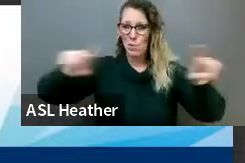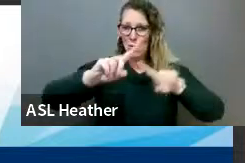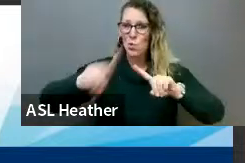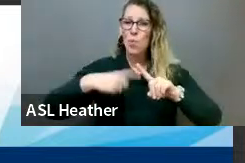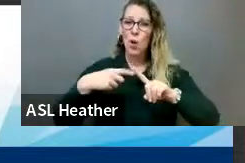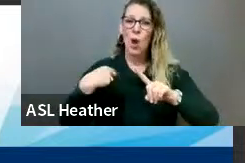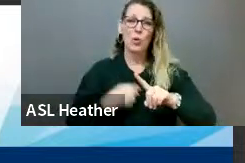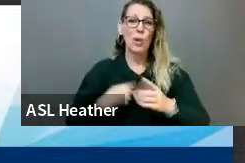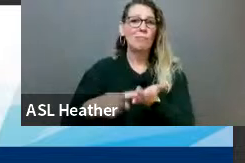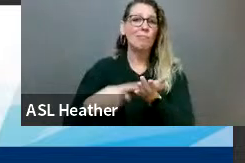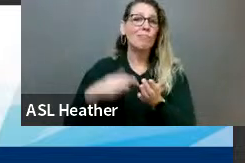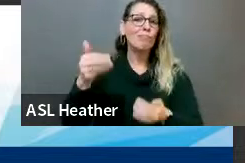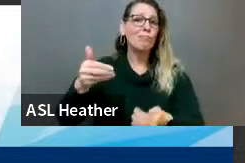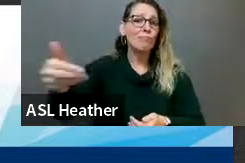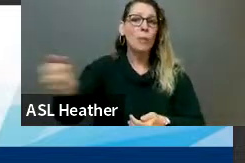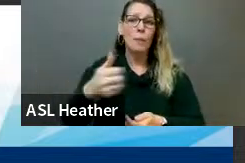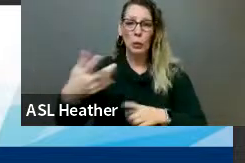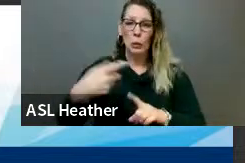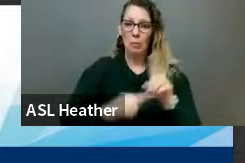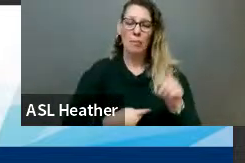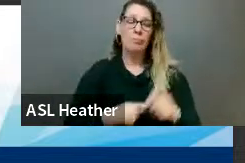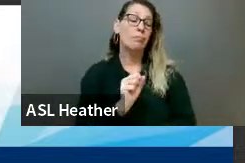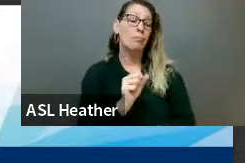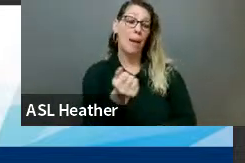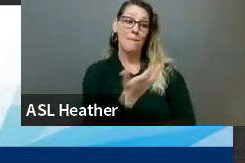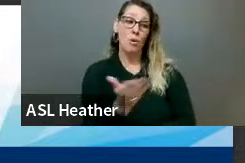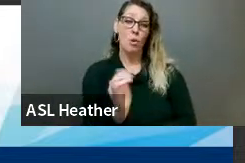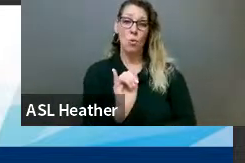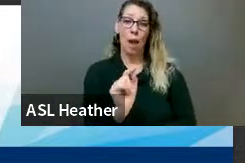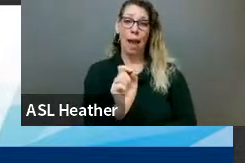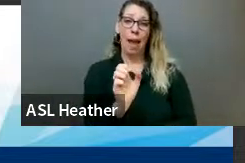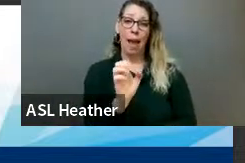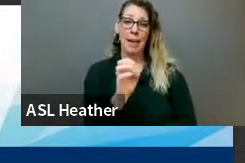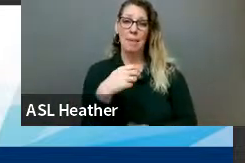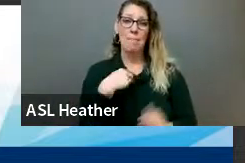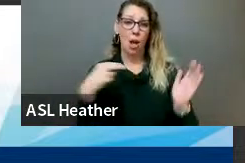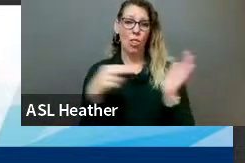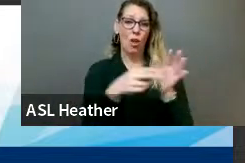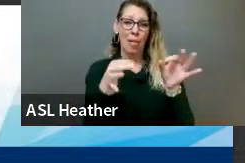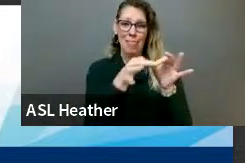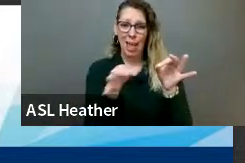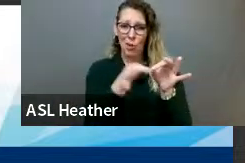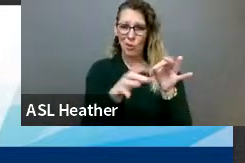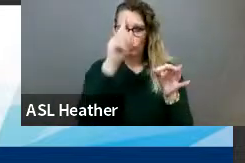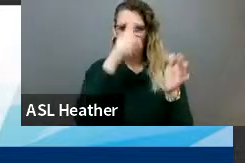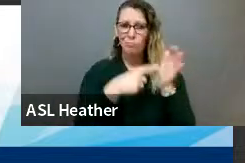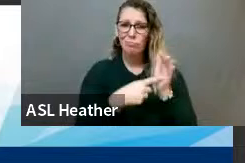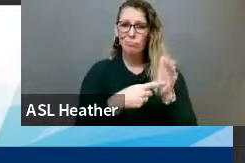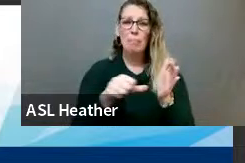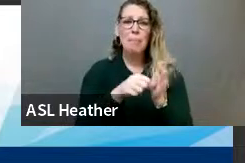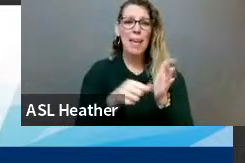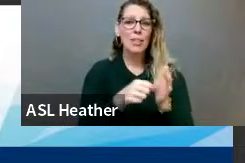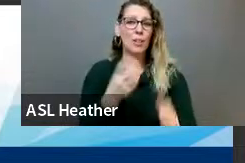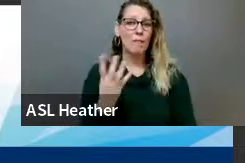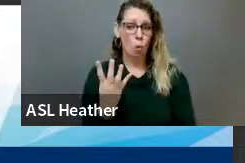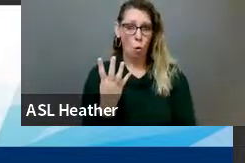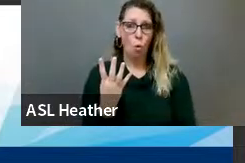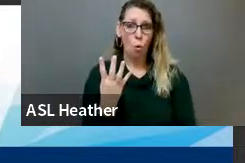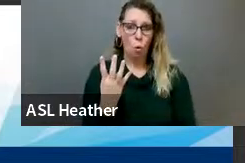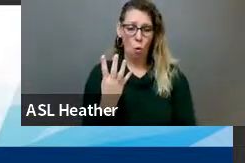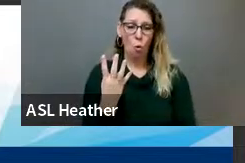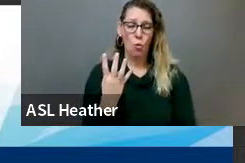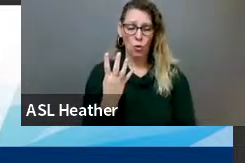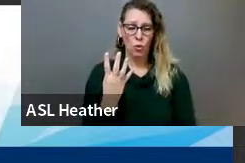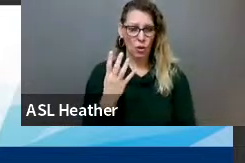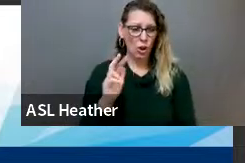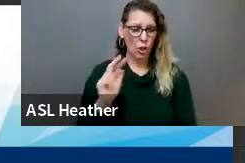coming months. There were some items, and I'm looking on language for example, page 4. Third bullet down,